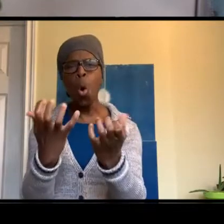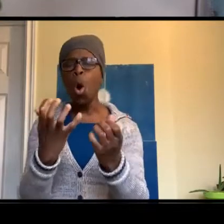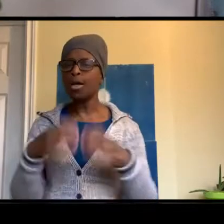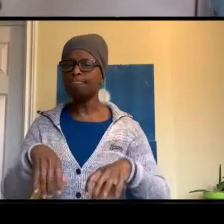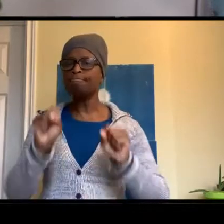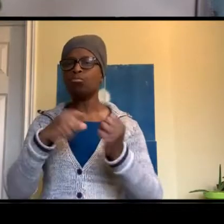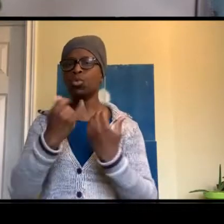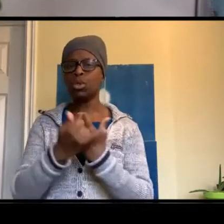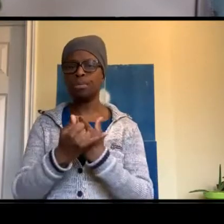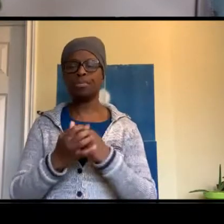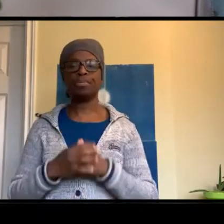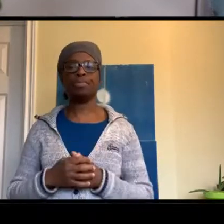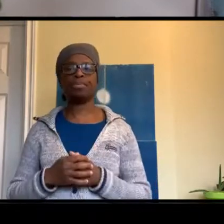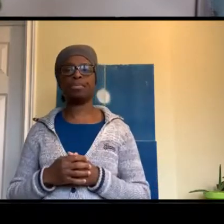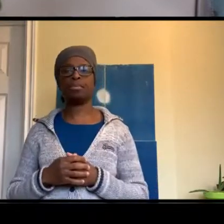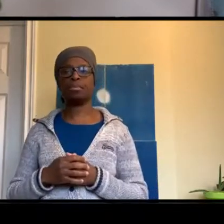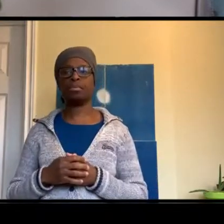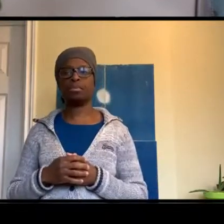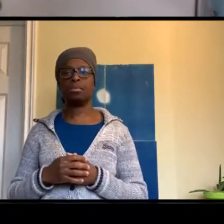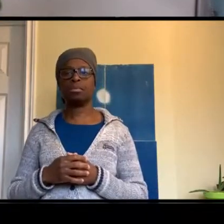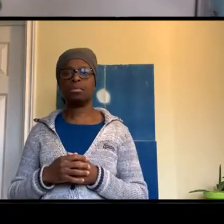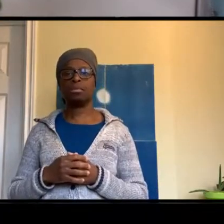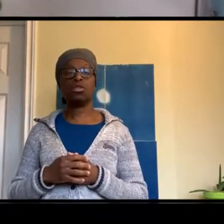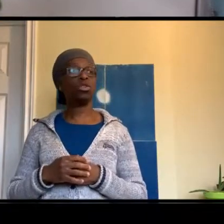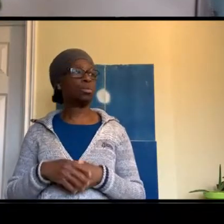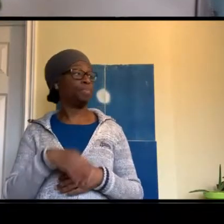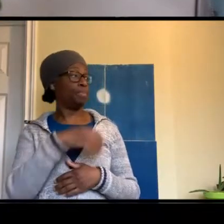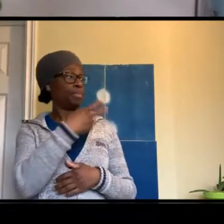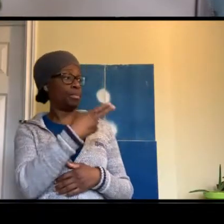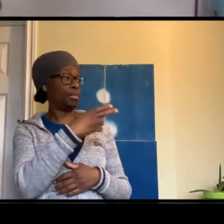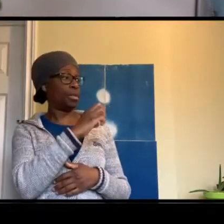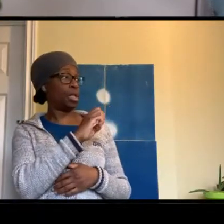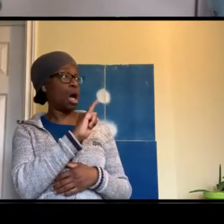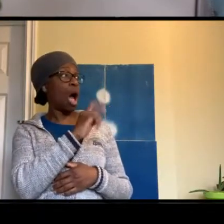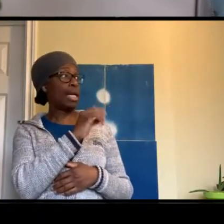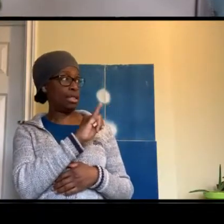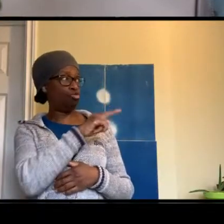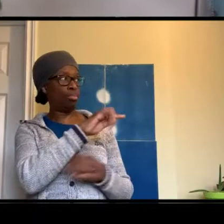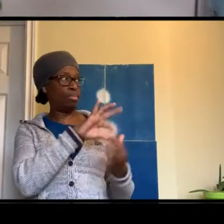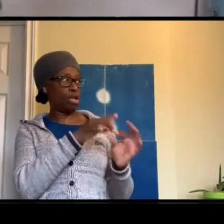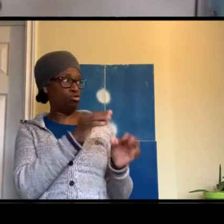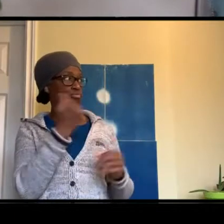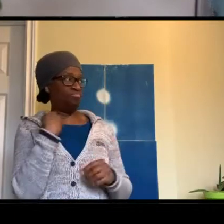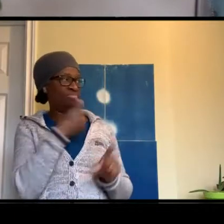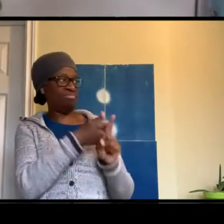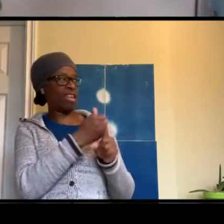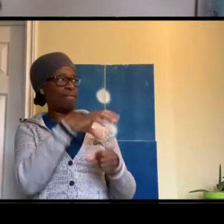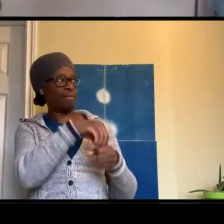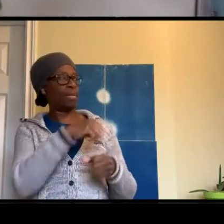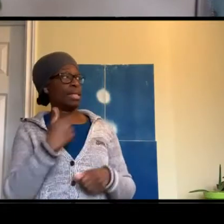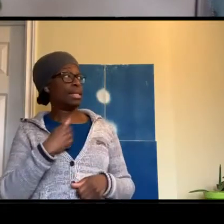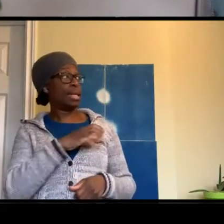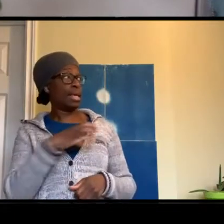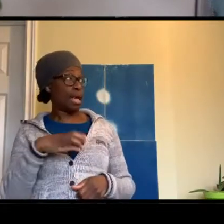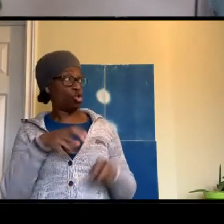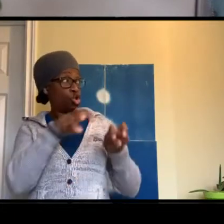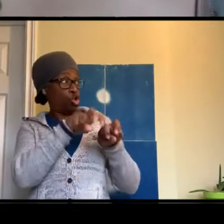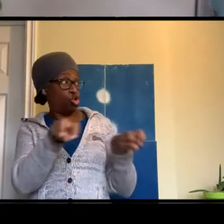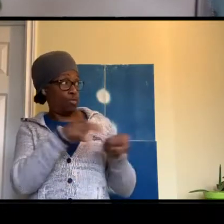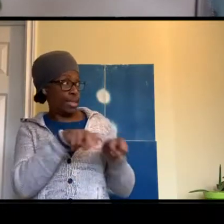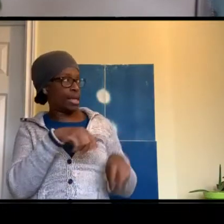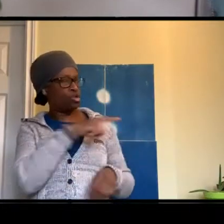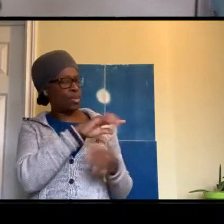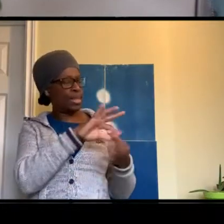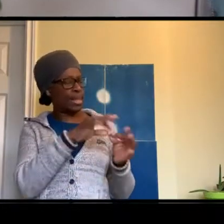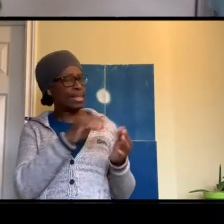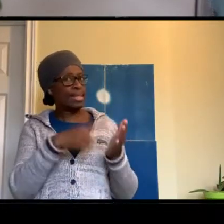juror before, and you sort of touched a little bit on feeling the passion through some of these applications.